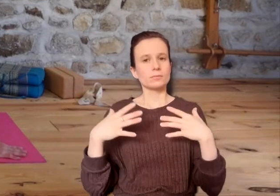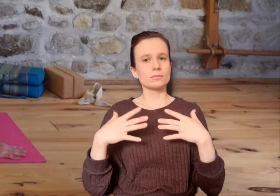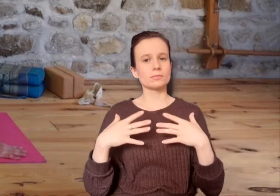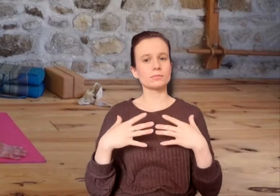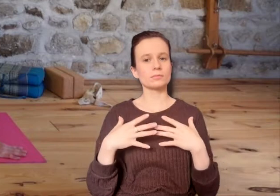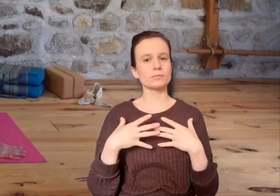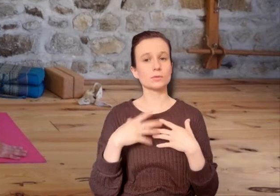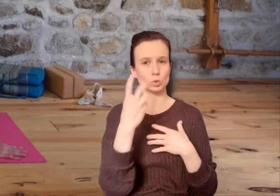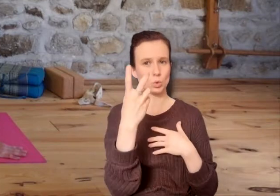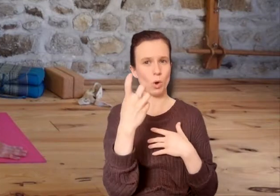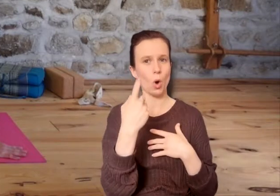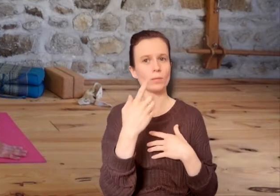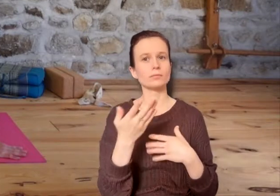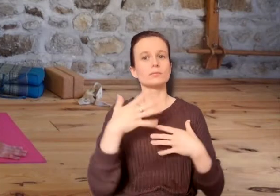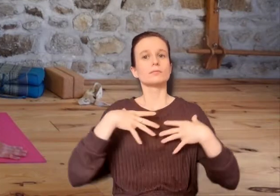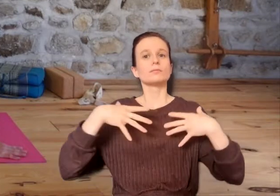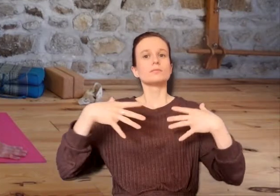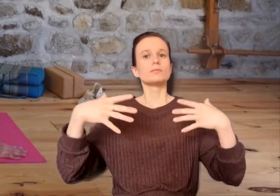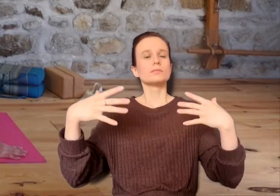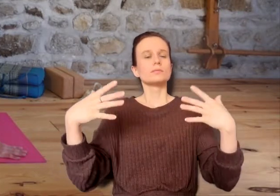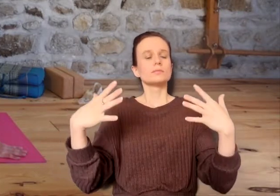Two more breaths.